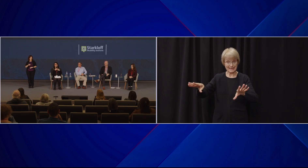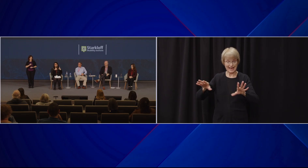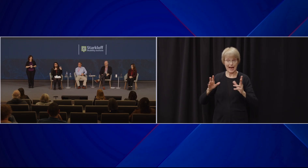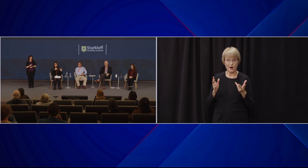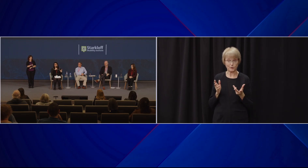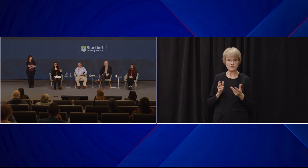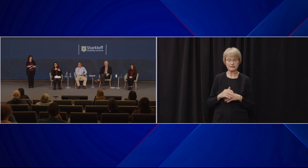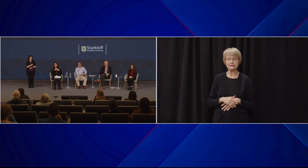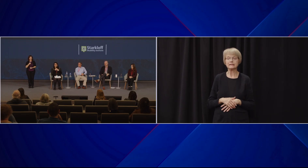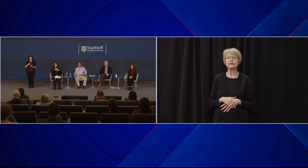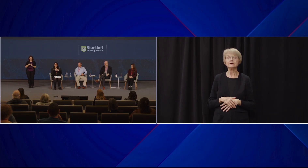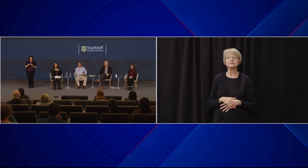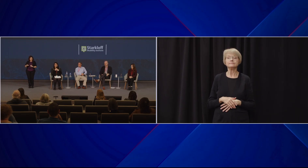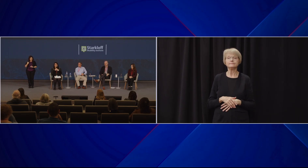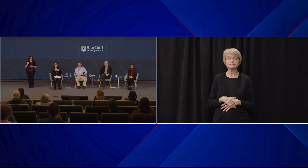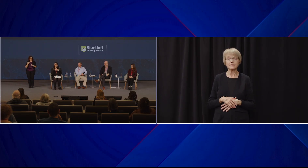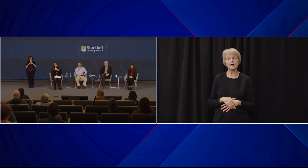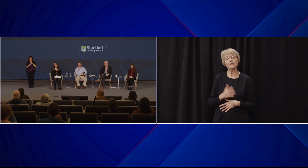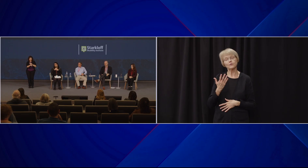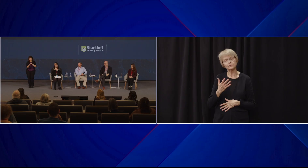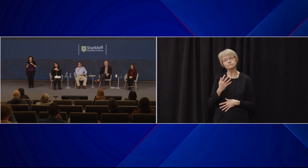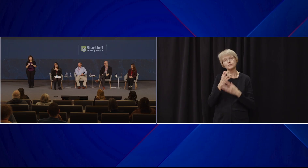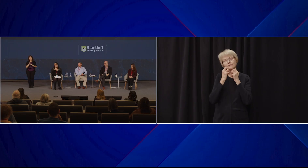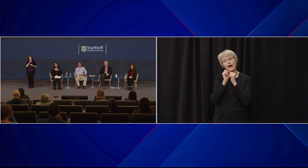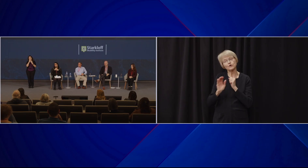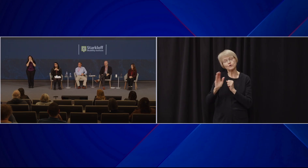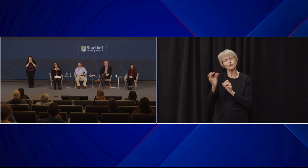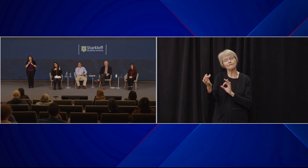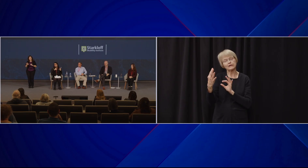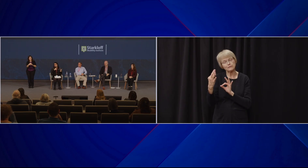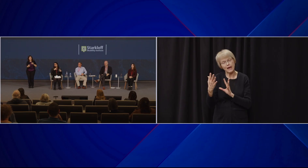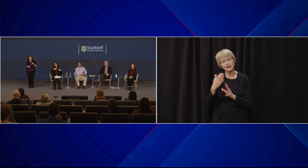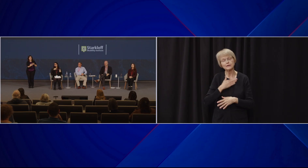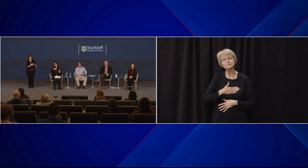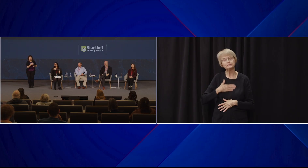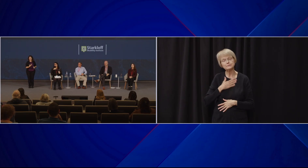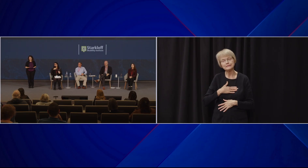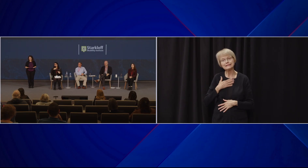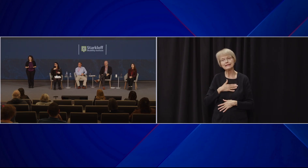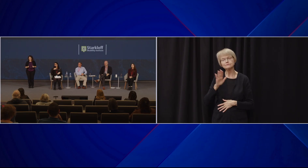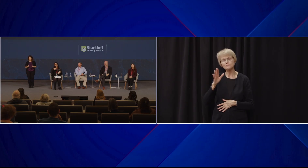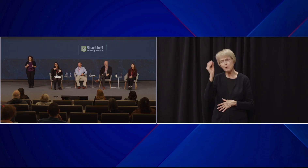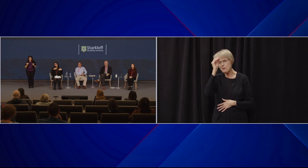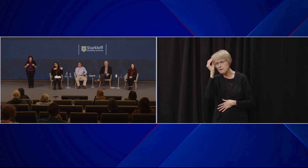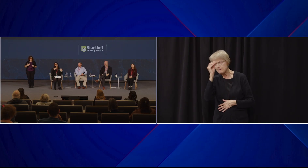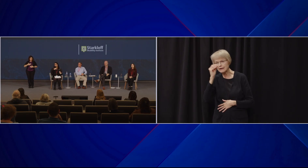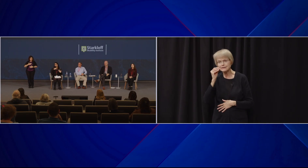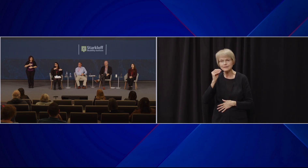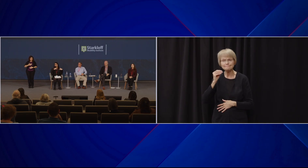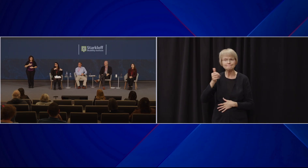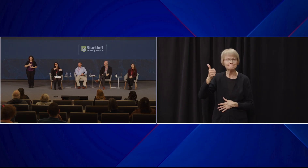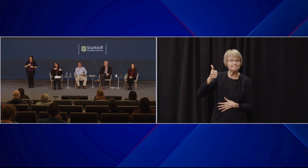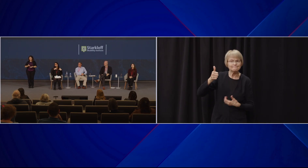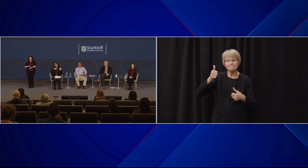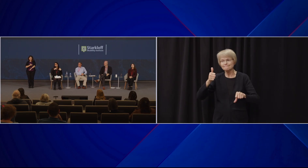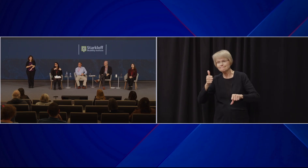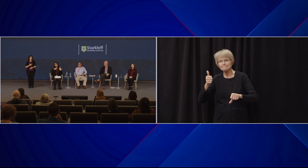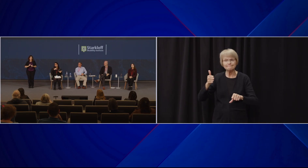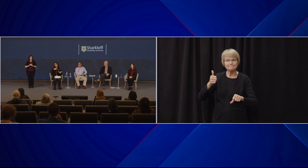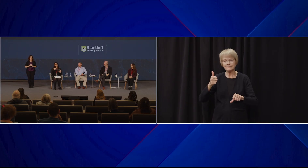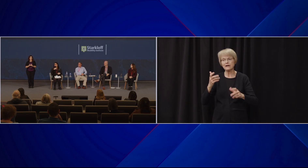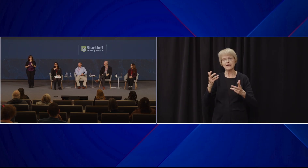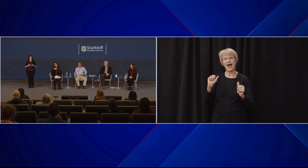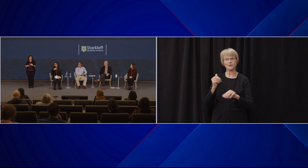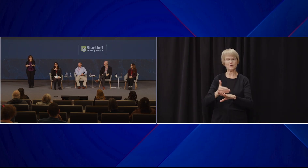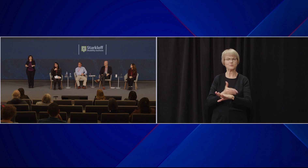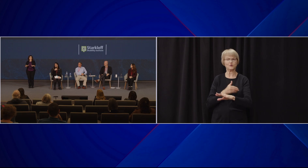in a previous email. We really value your feedback, and we really want to hear how we did today and how we can continue to